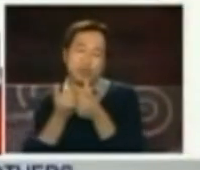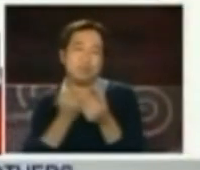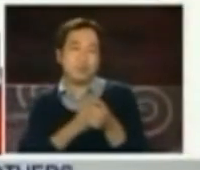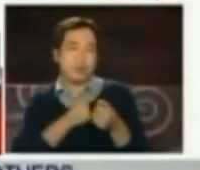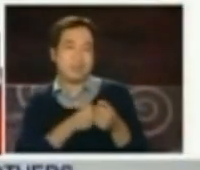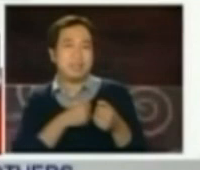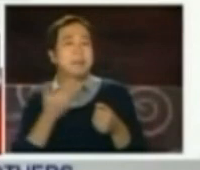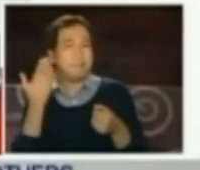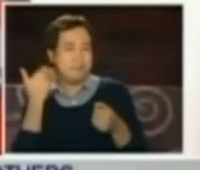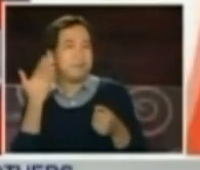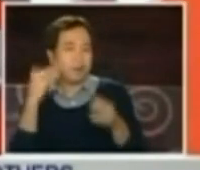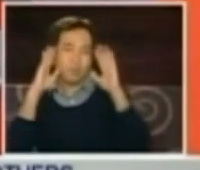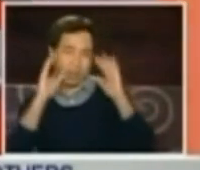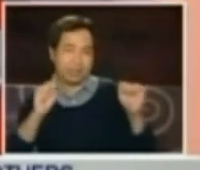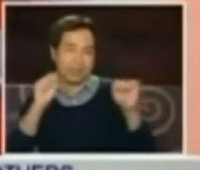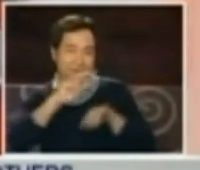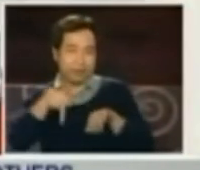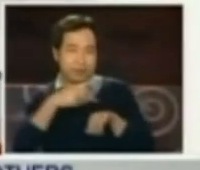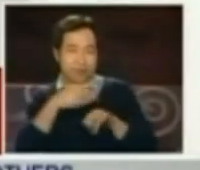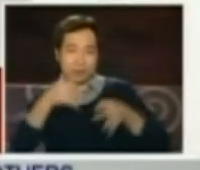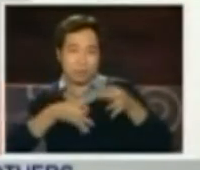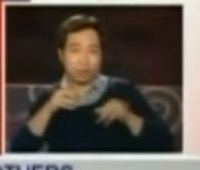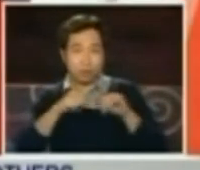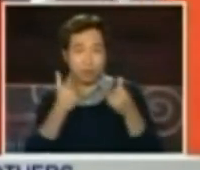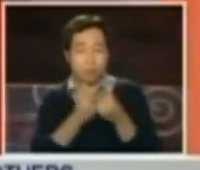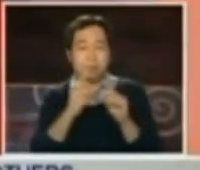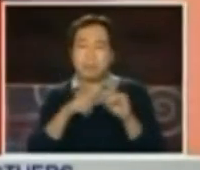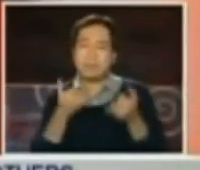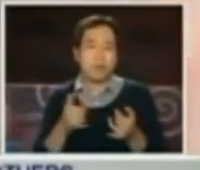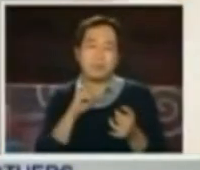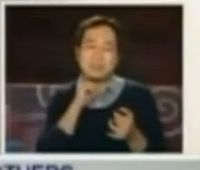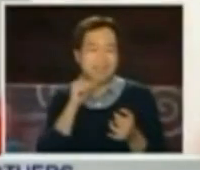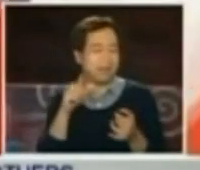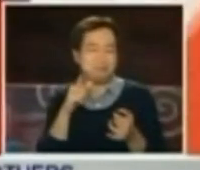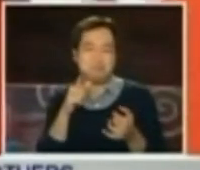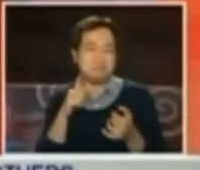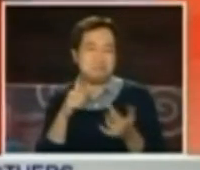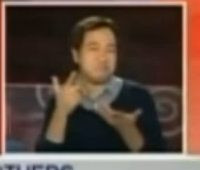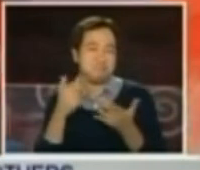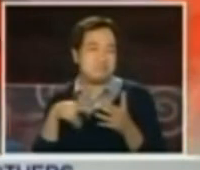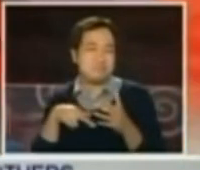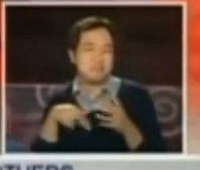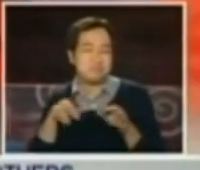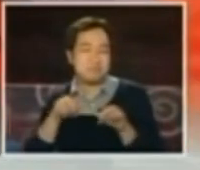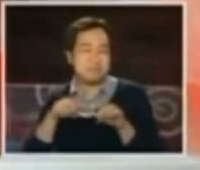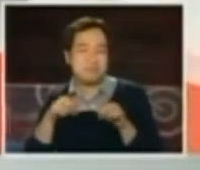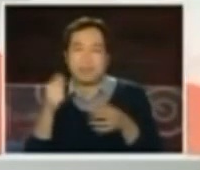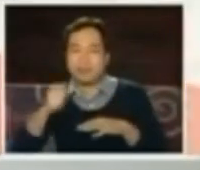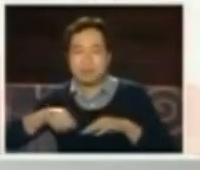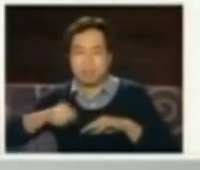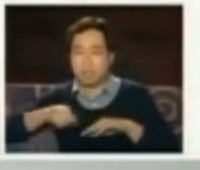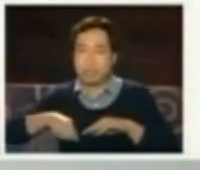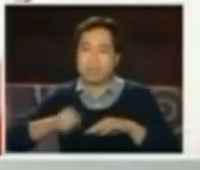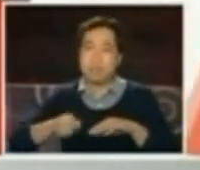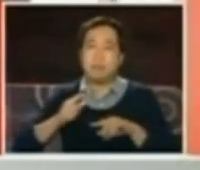All right. Formerly president of the Philippine Judges Association. I also no longer a judge. I'm now the deputy, one of the two deputy